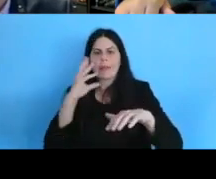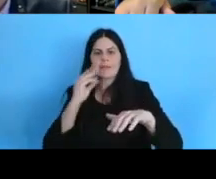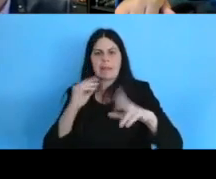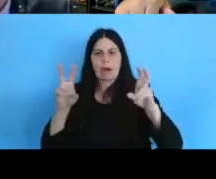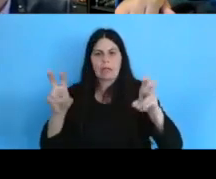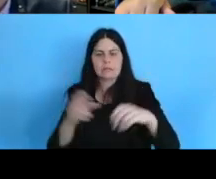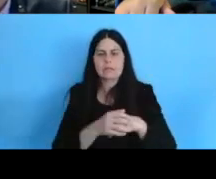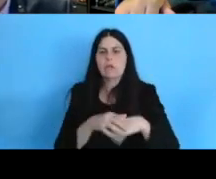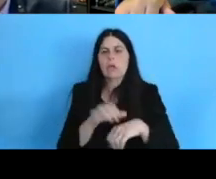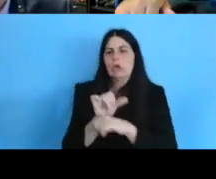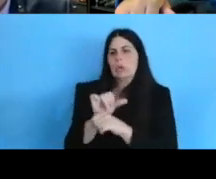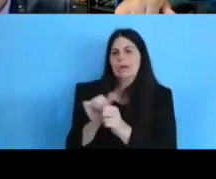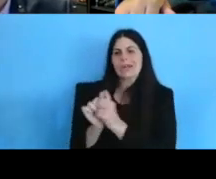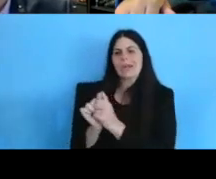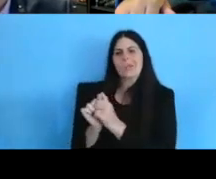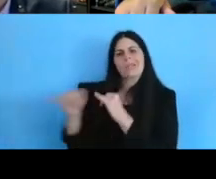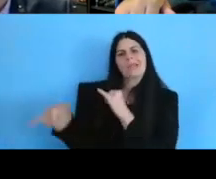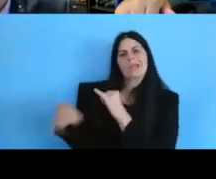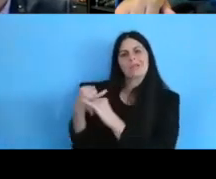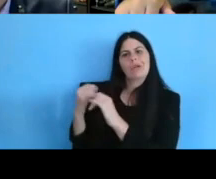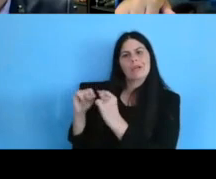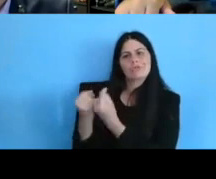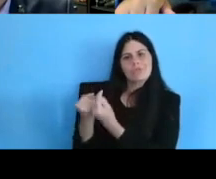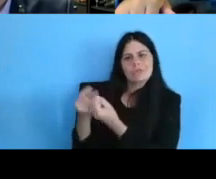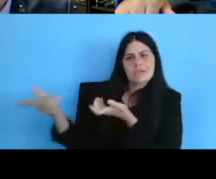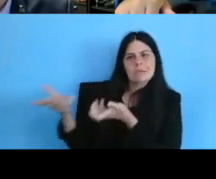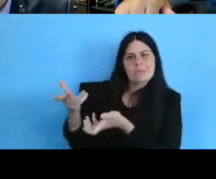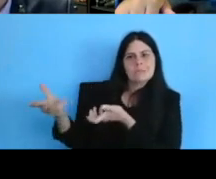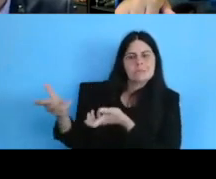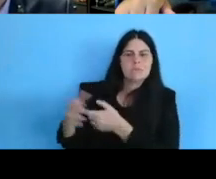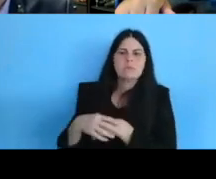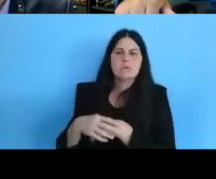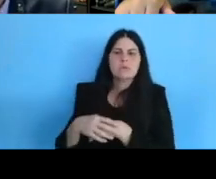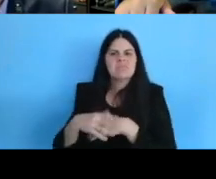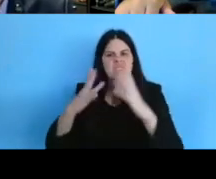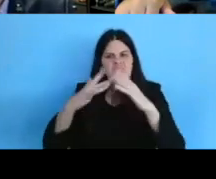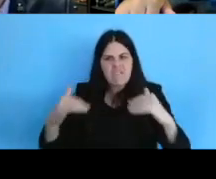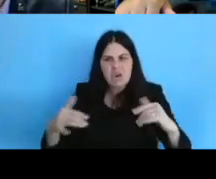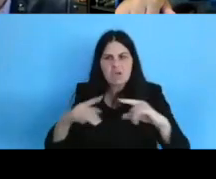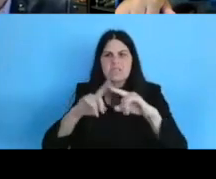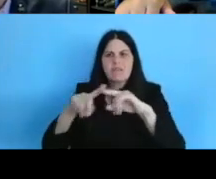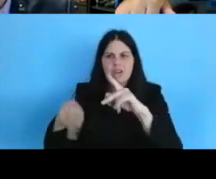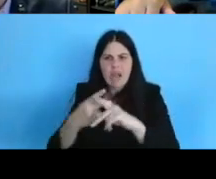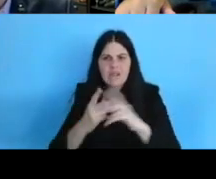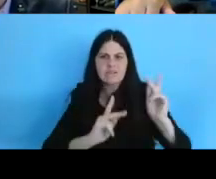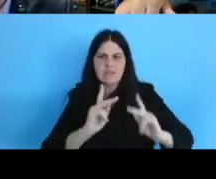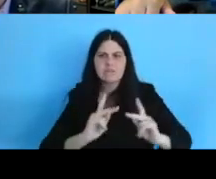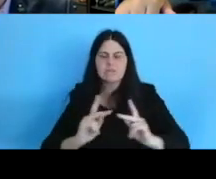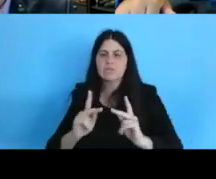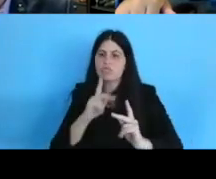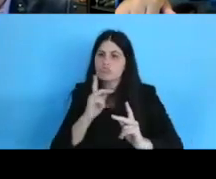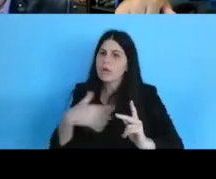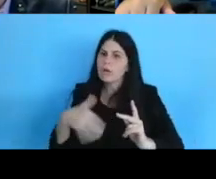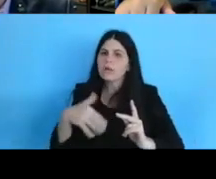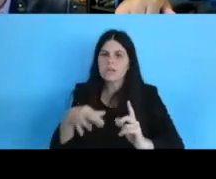working with international teams of diverse individuals, and it's a distinct advantage in